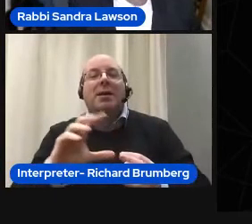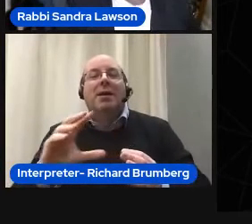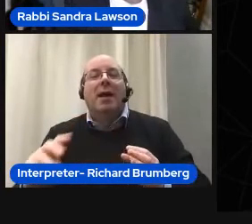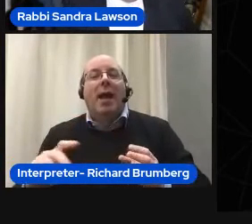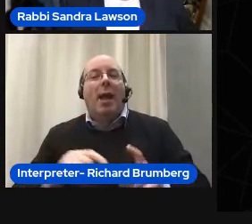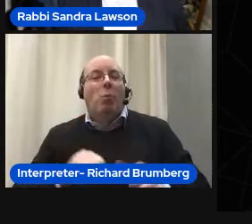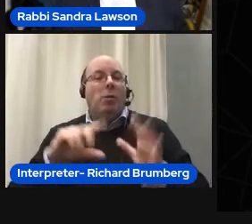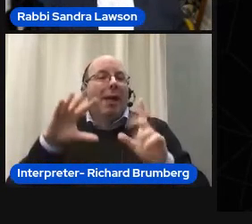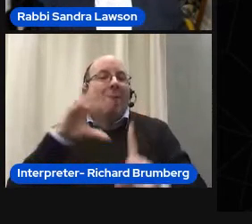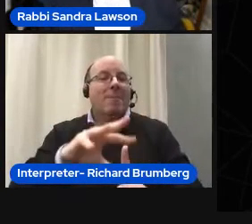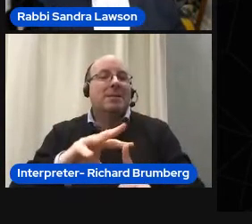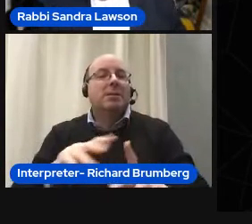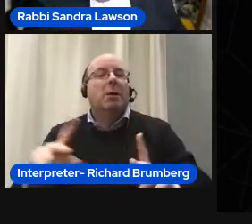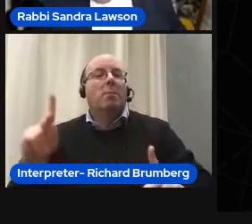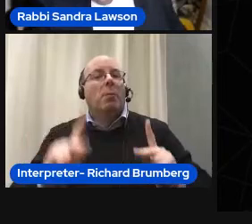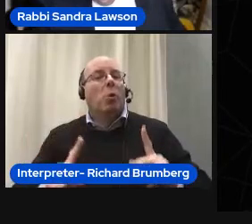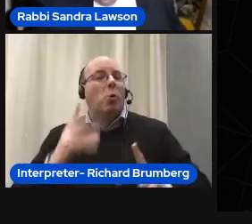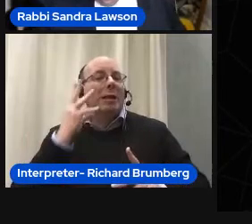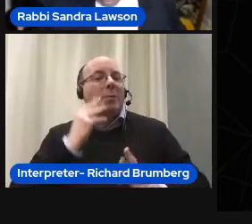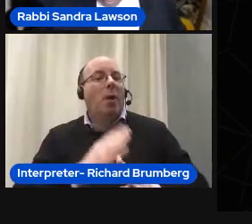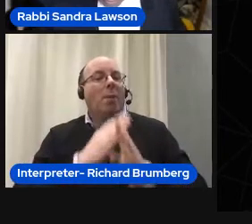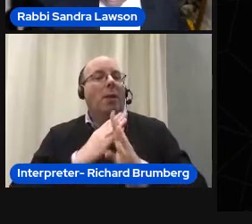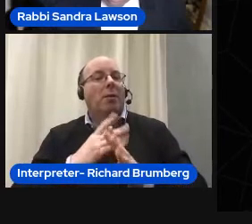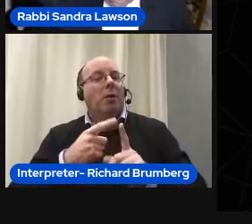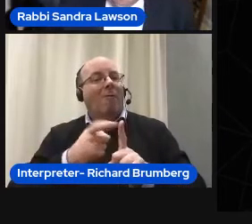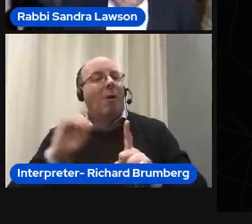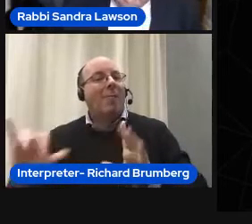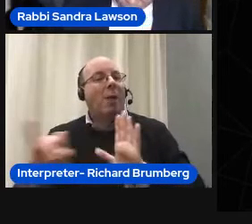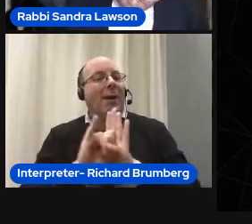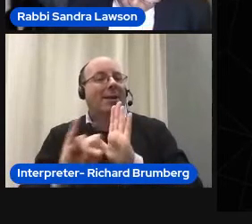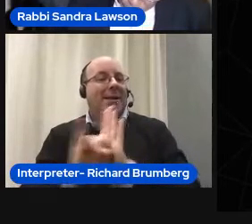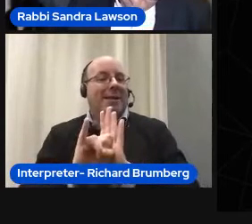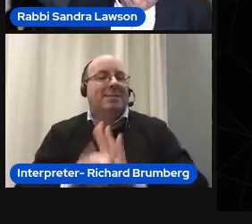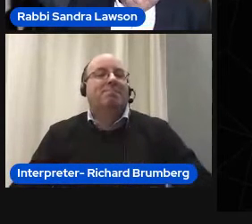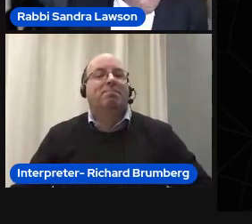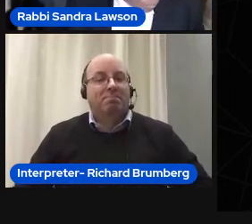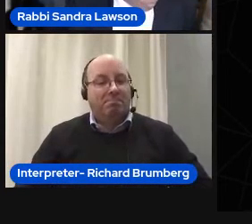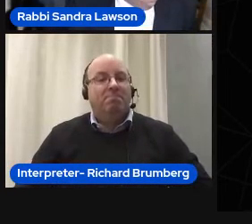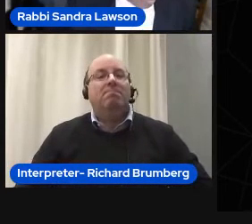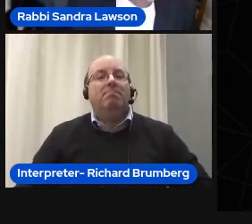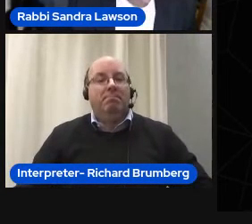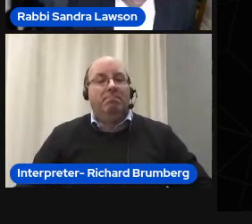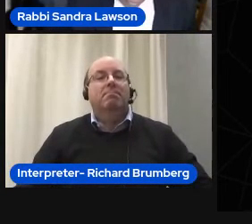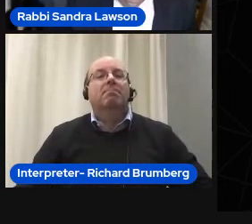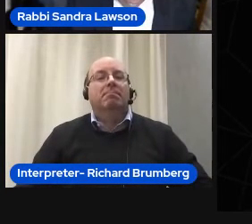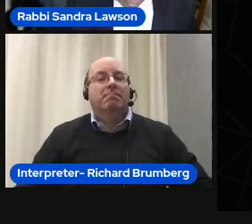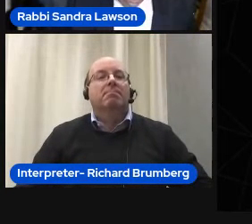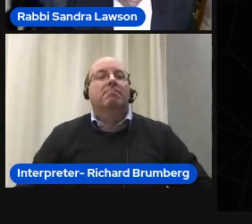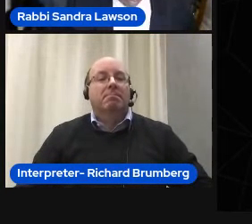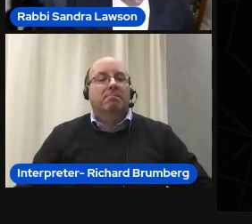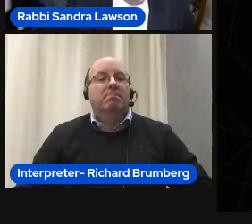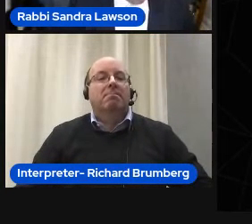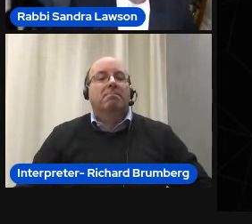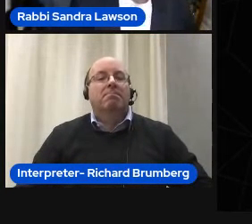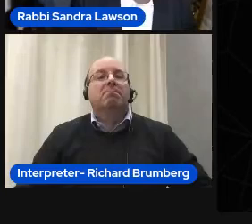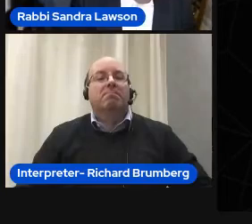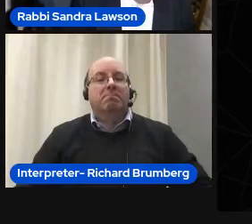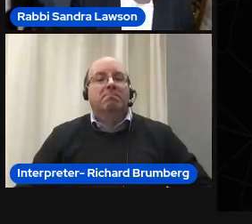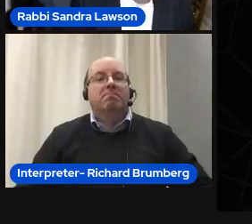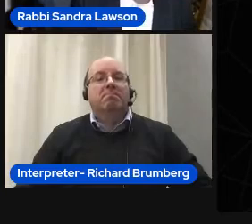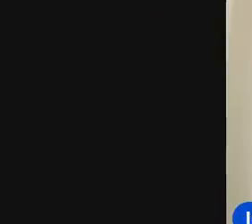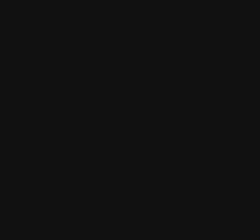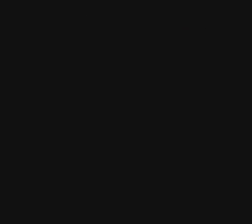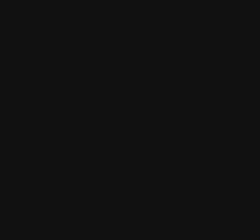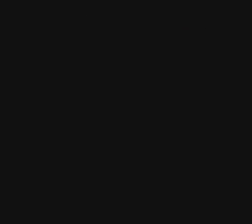those who experience barriers based on their identities. And so, friends, as we put together